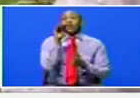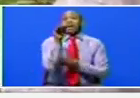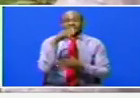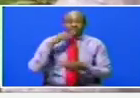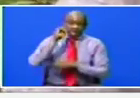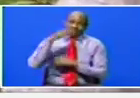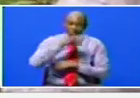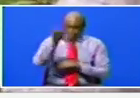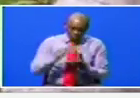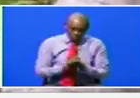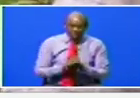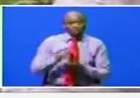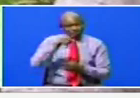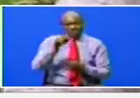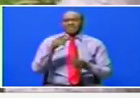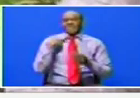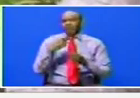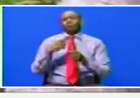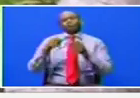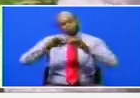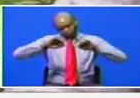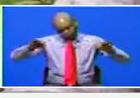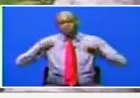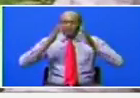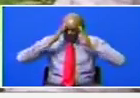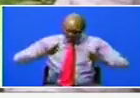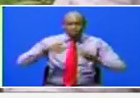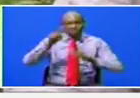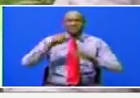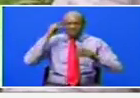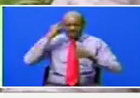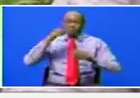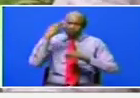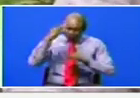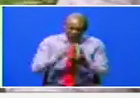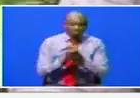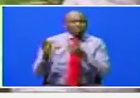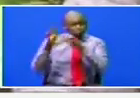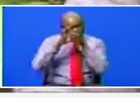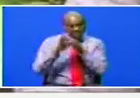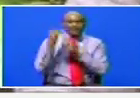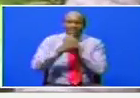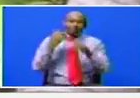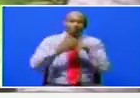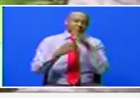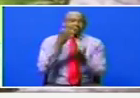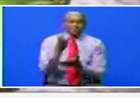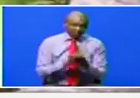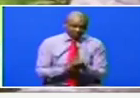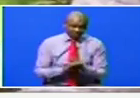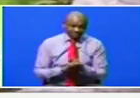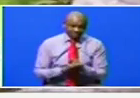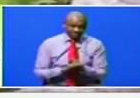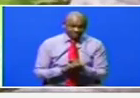every Kenyan is to put our differences aside, vote forward to build a united nation called